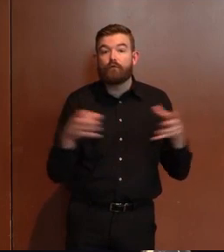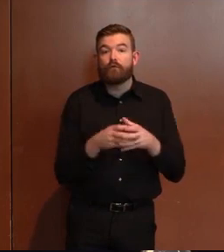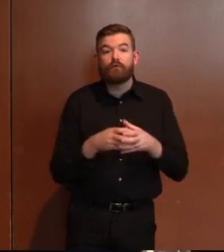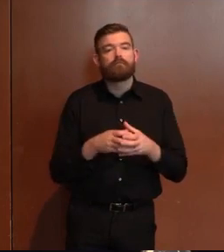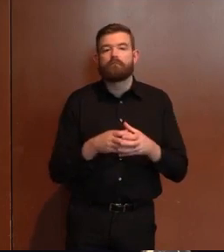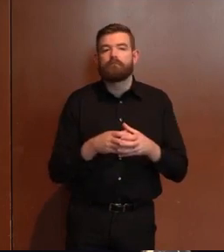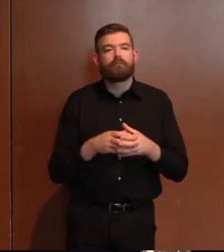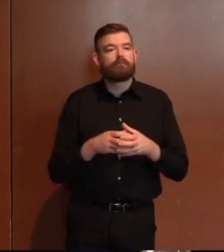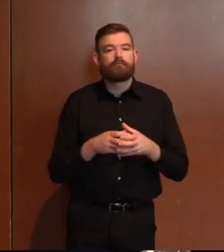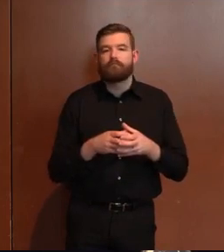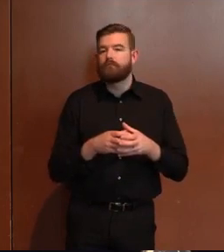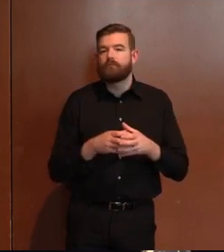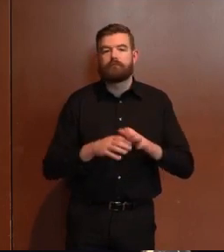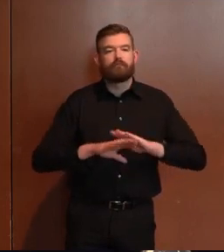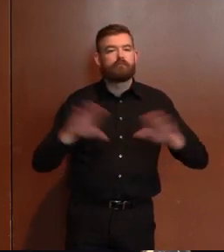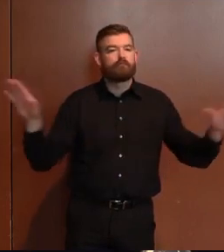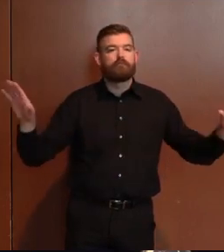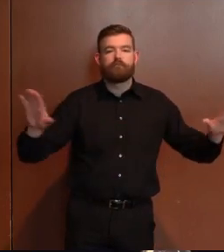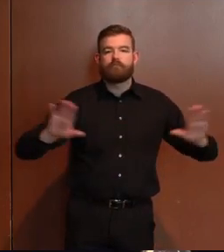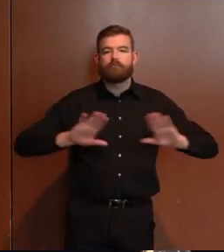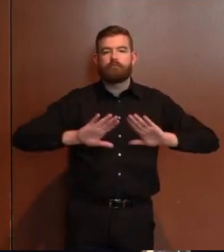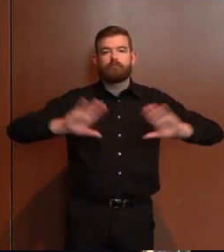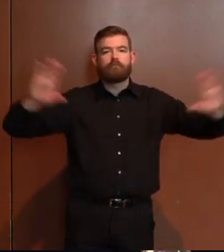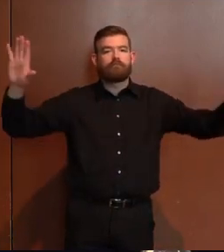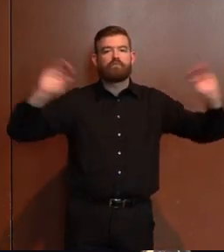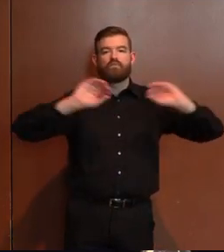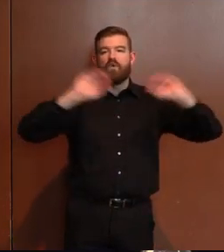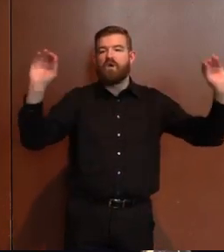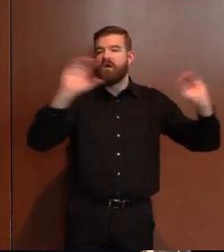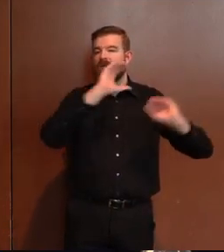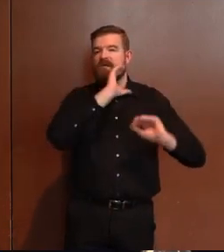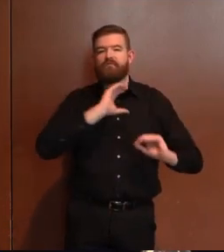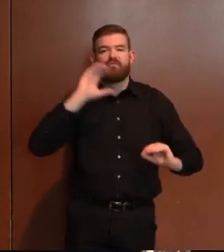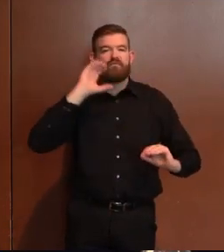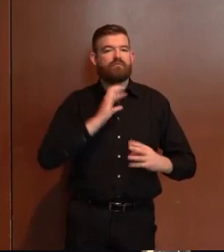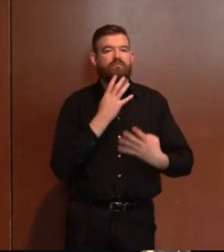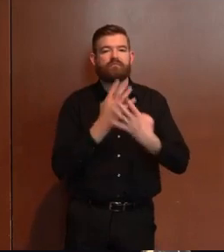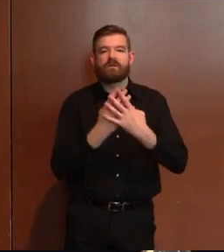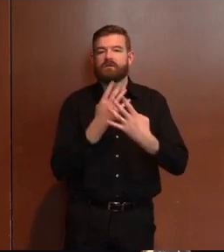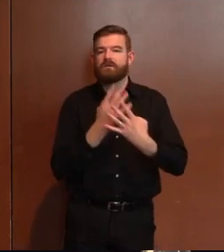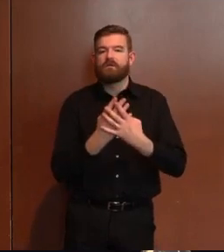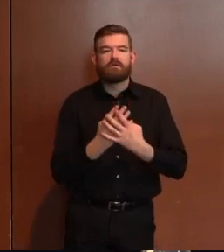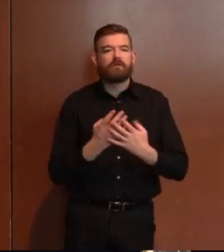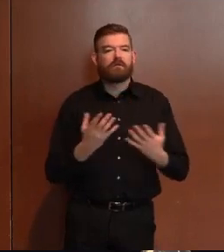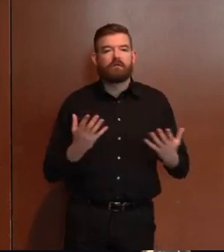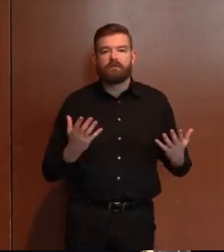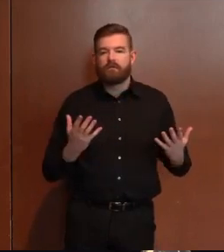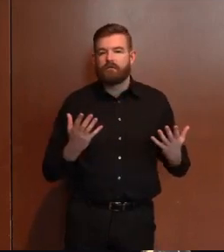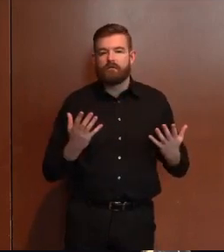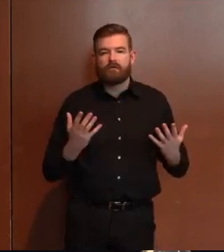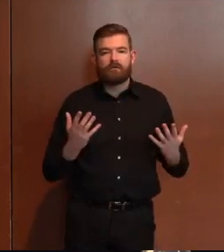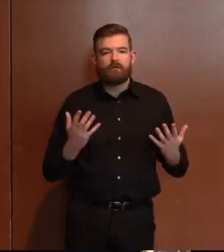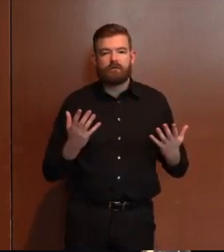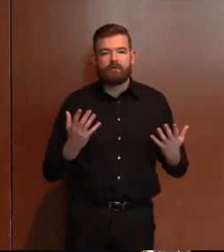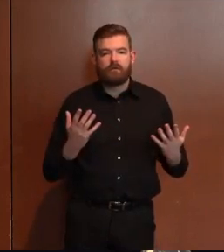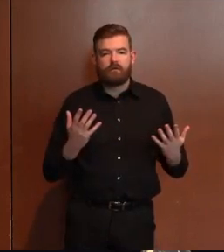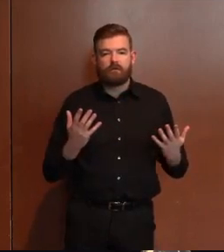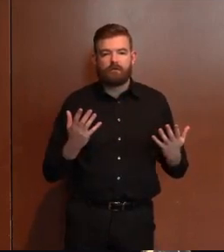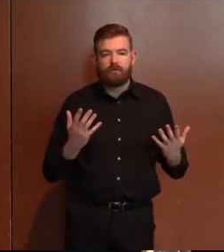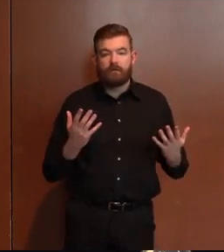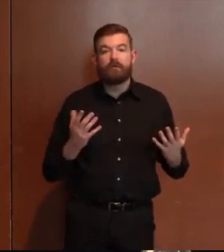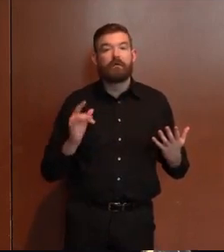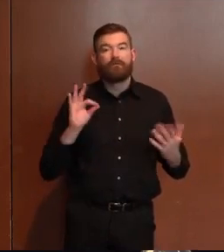will be stopped, is stopped. If that's an impossibility, they are arranging their dining facilities so everyone is 6 feet apart.